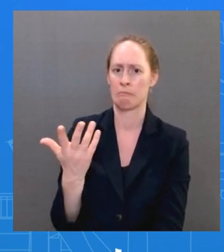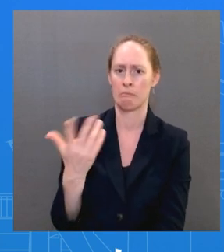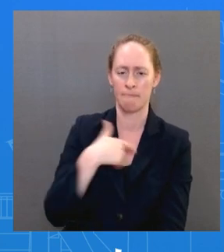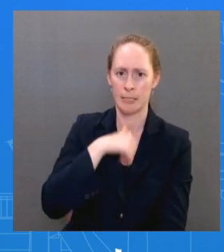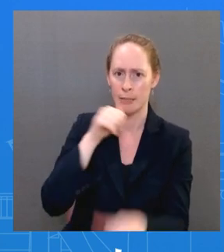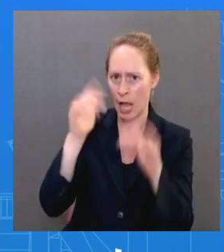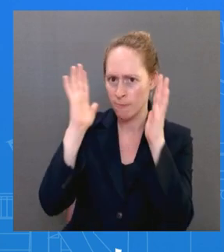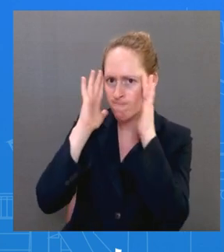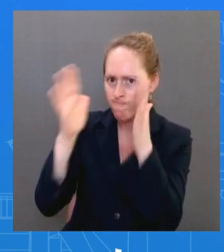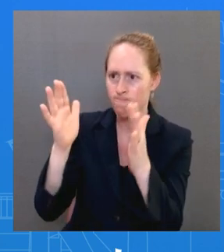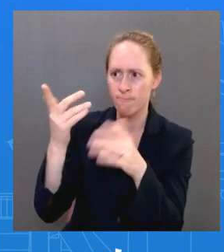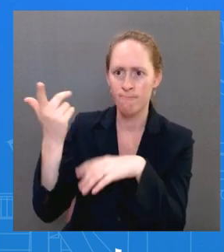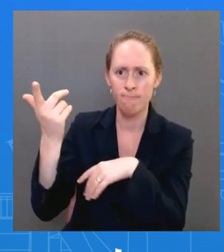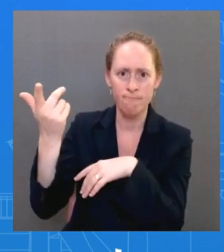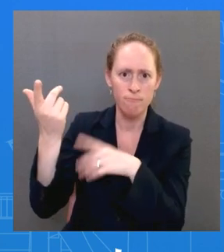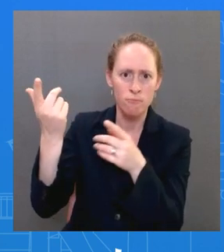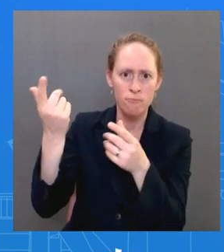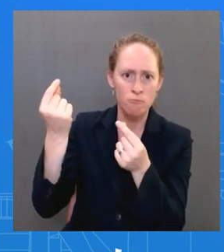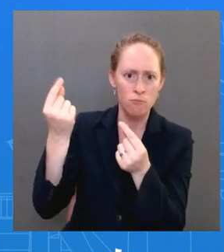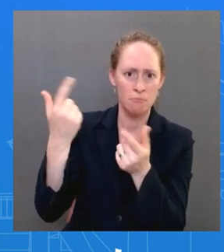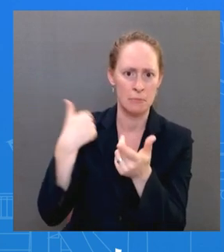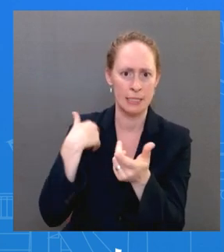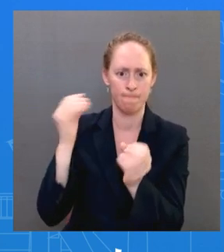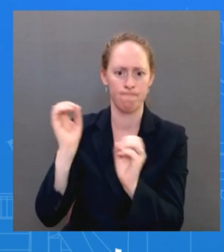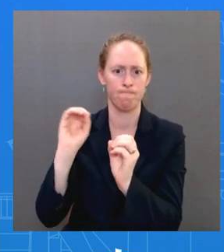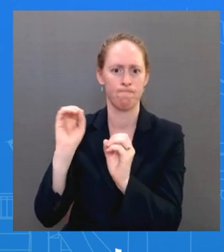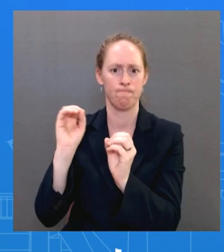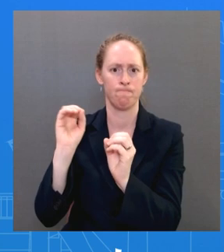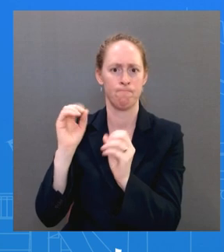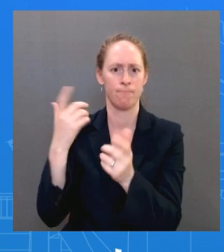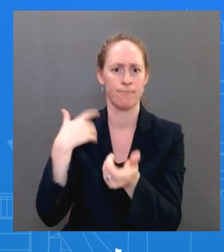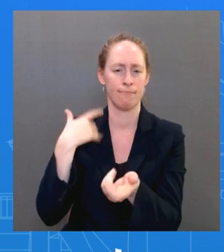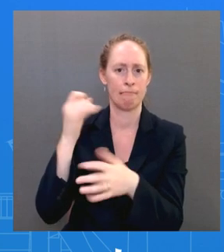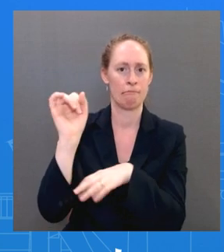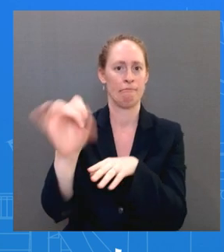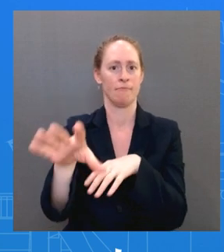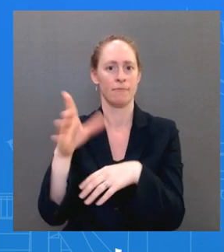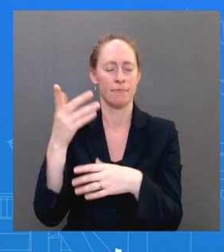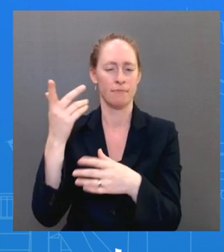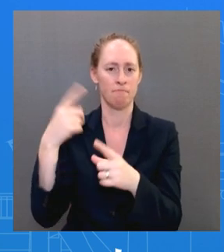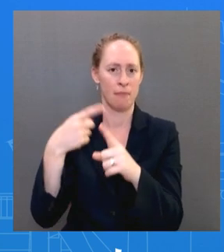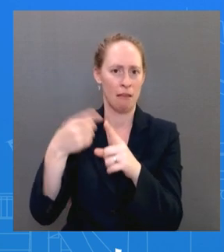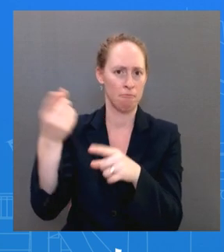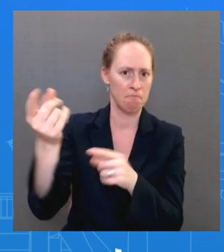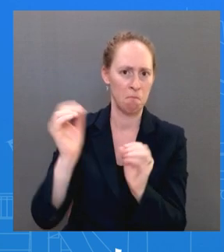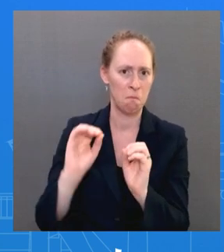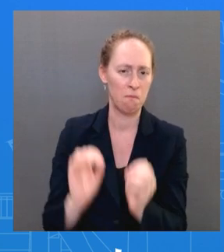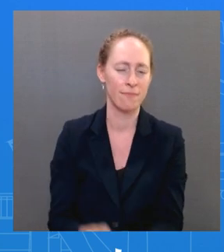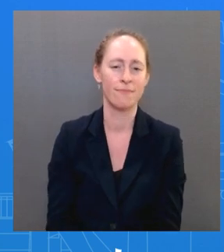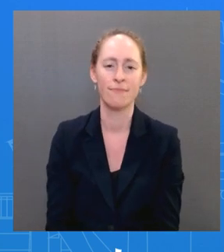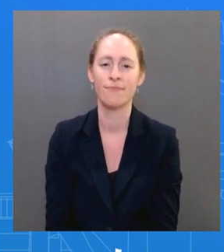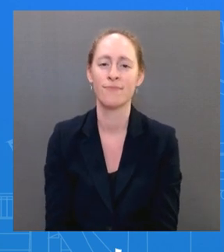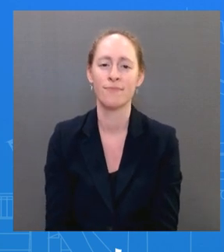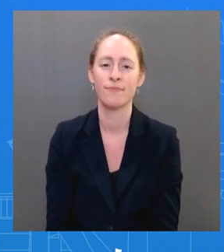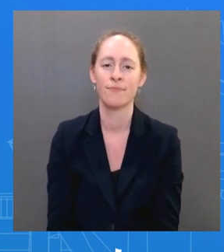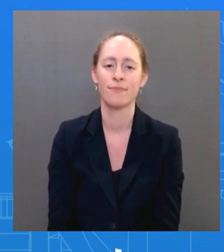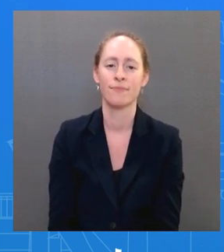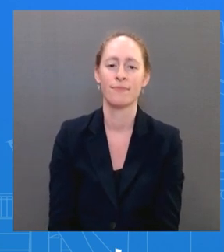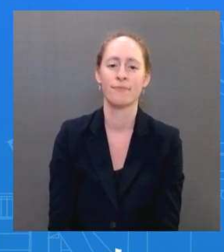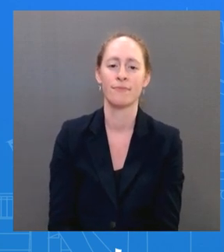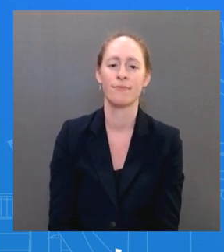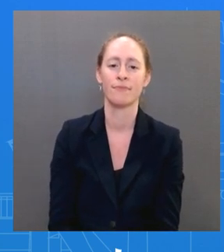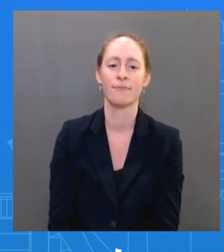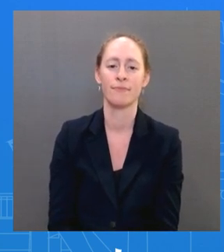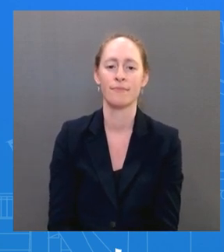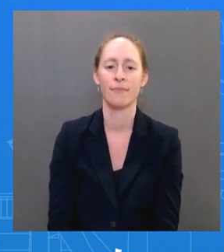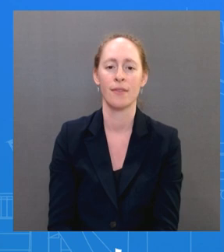have anything specific to say about what she did. My understanding is that the vice president is following CDC guidelines on close contact. She's